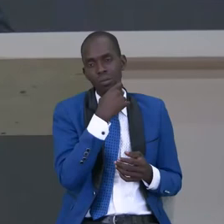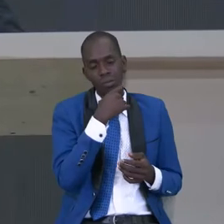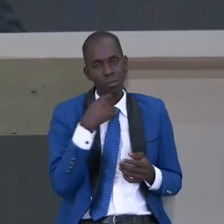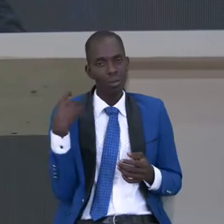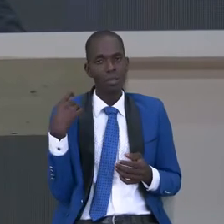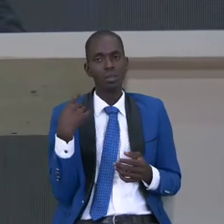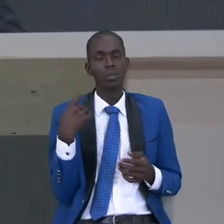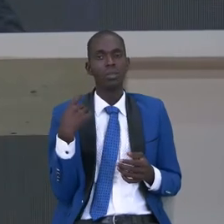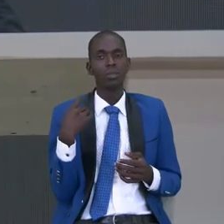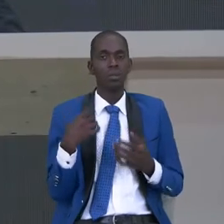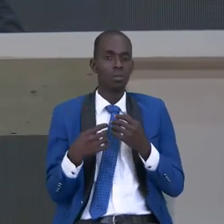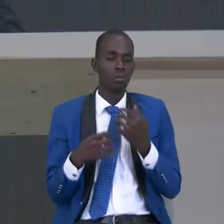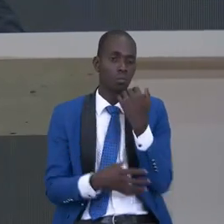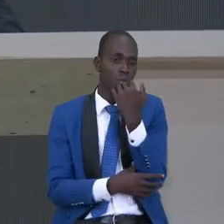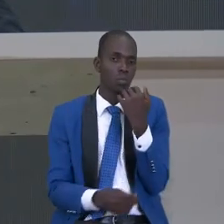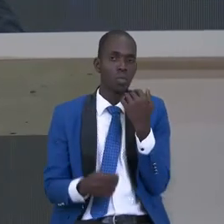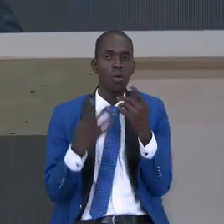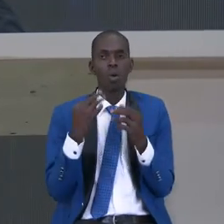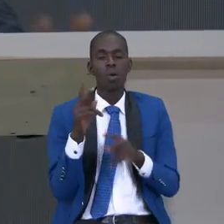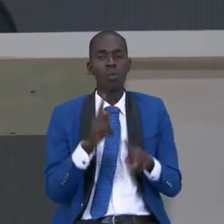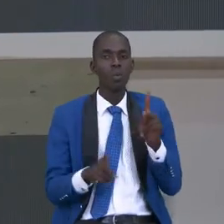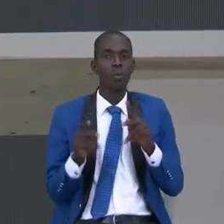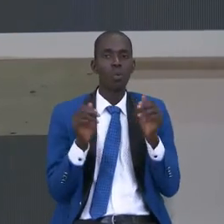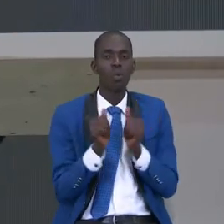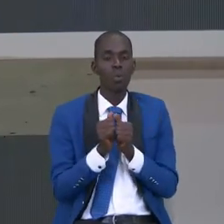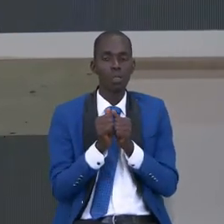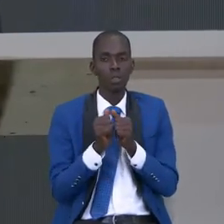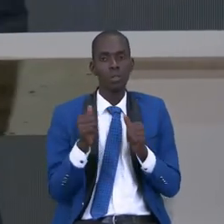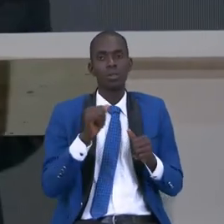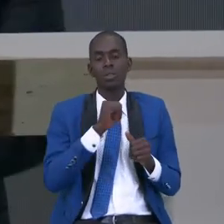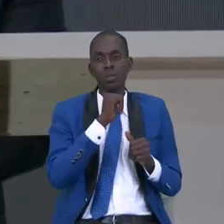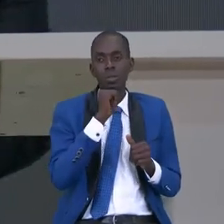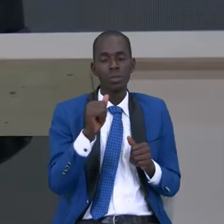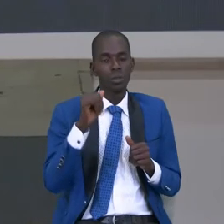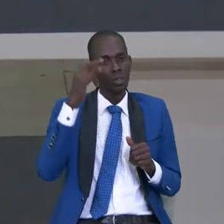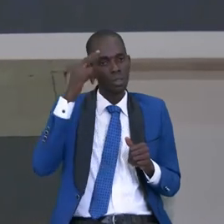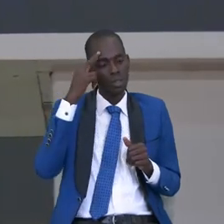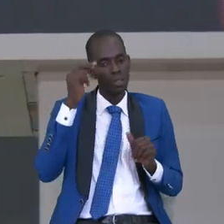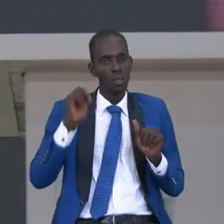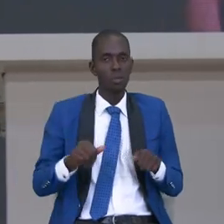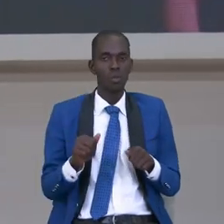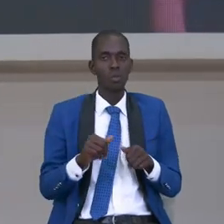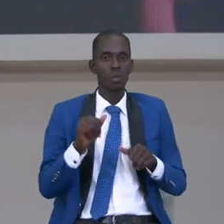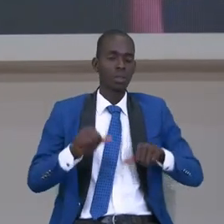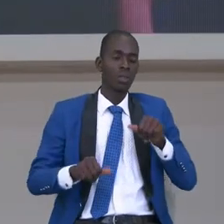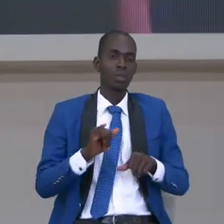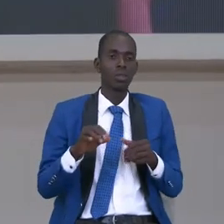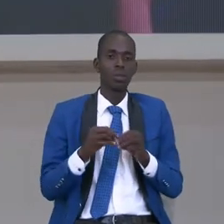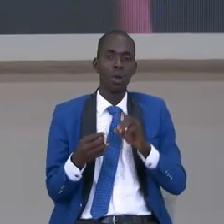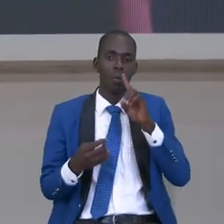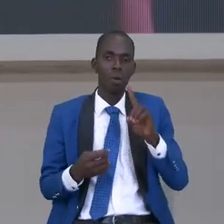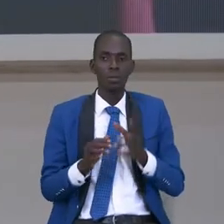of people with unreasonable unbelief. Three things we're looking at. Number